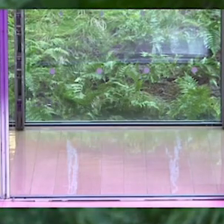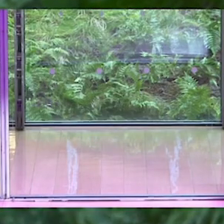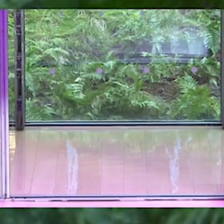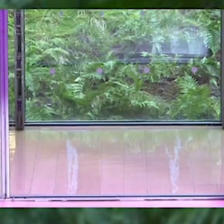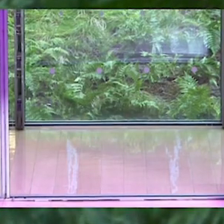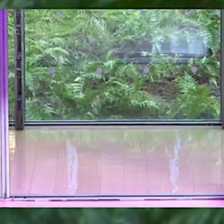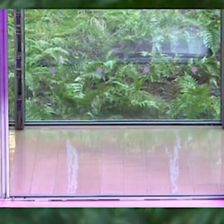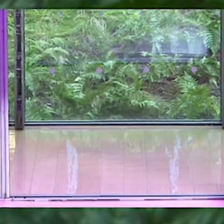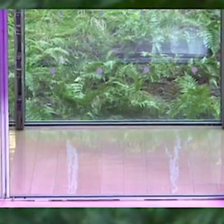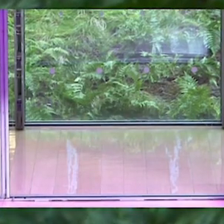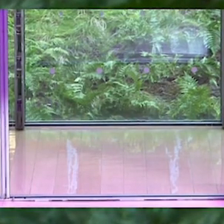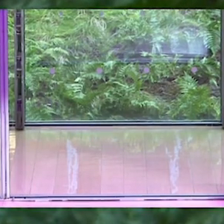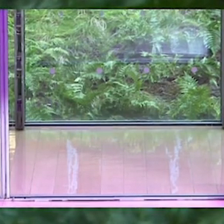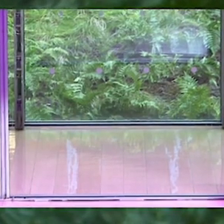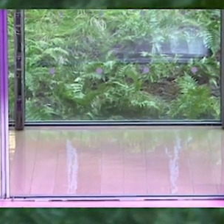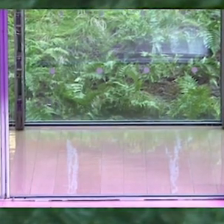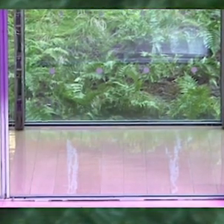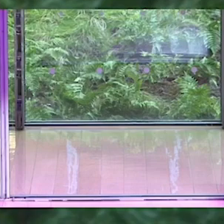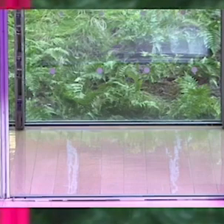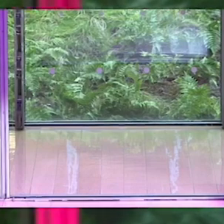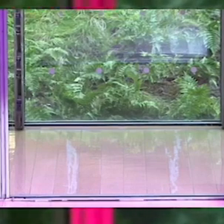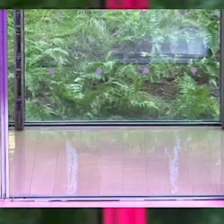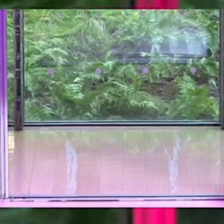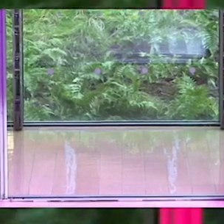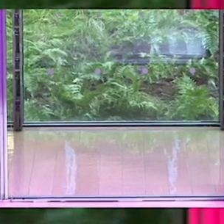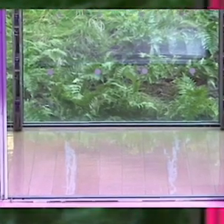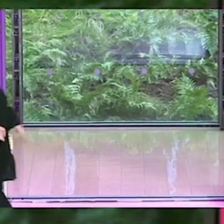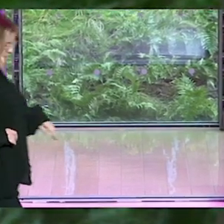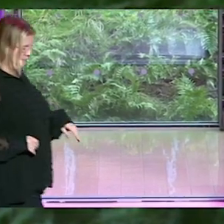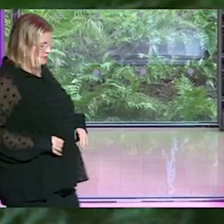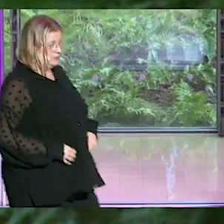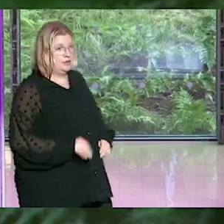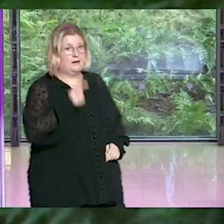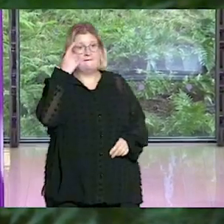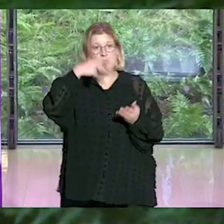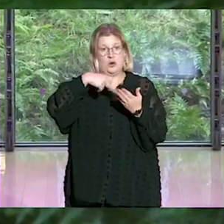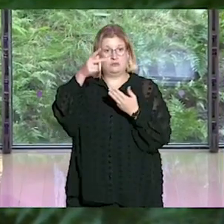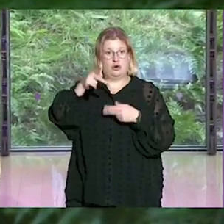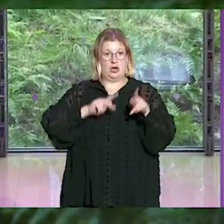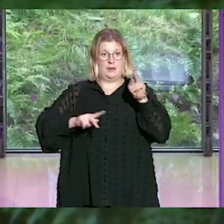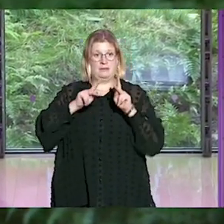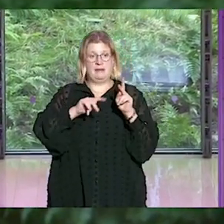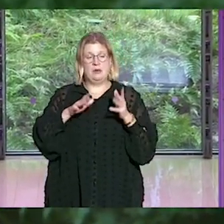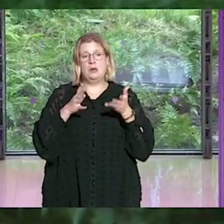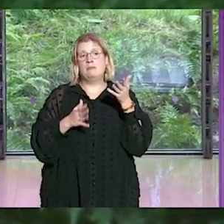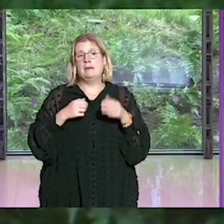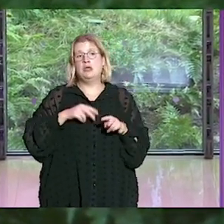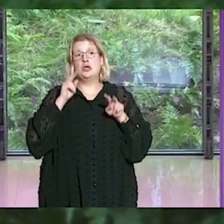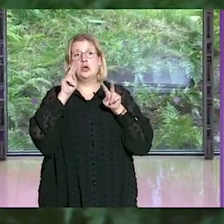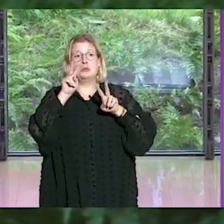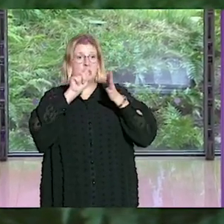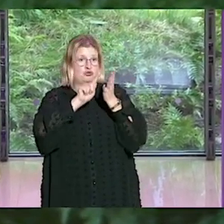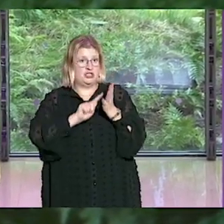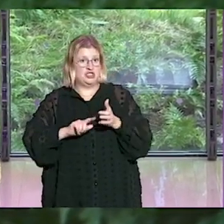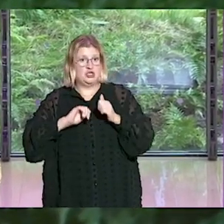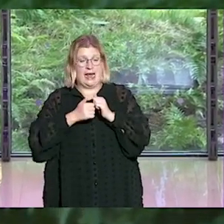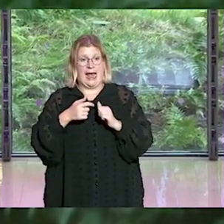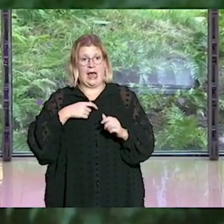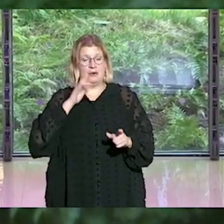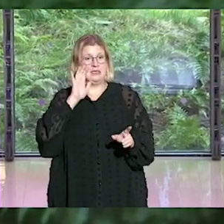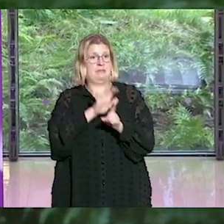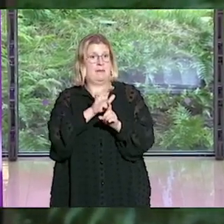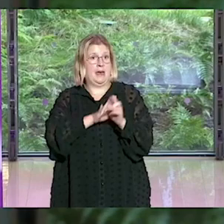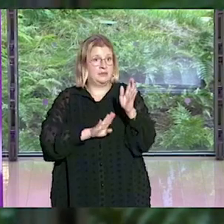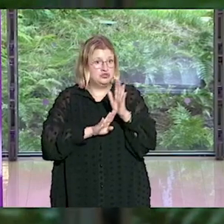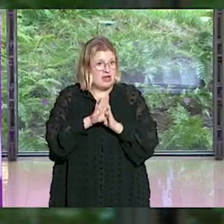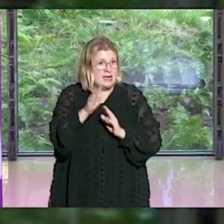you might be interested in how your seasons are trending even before tickets go on sale. In